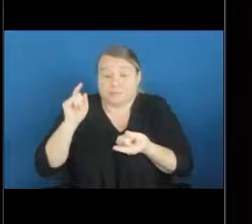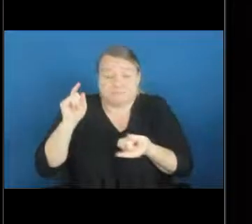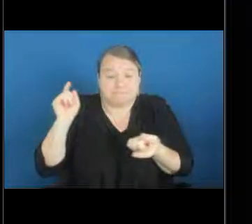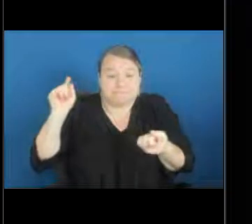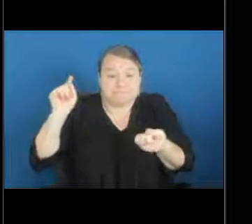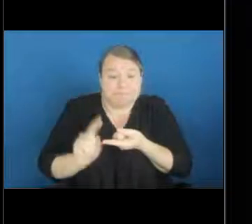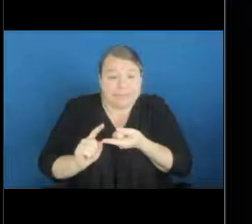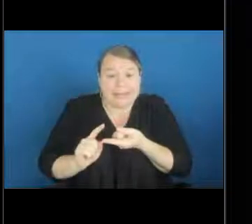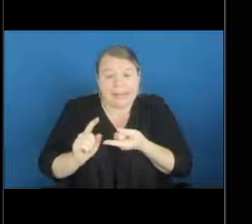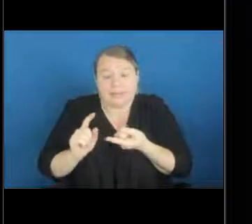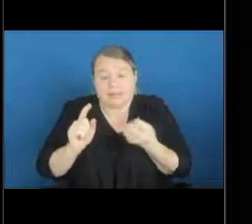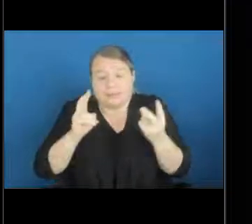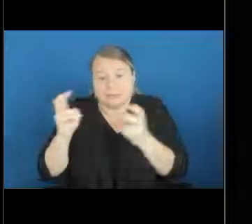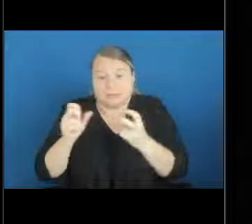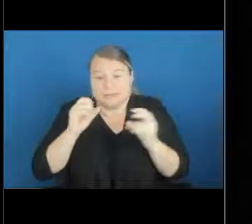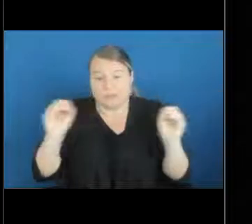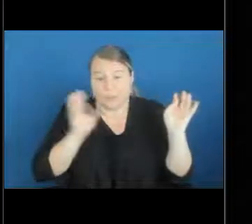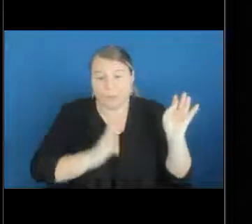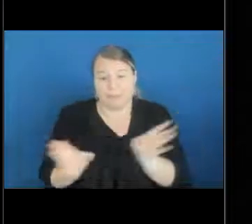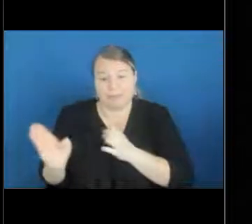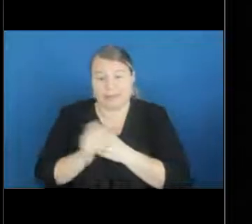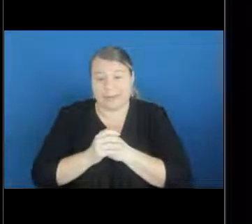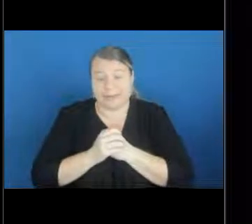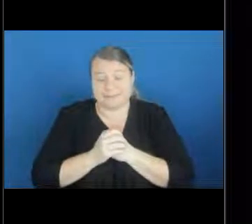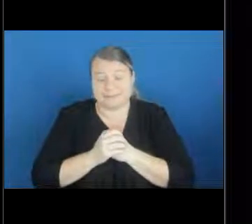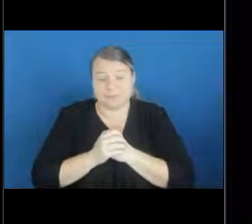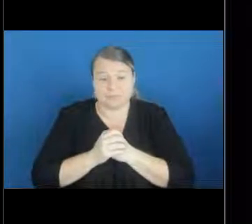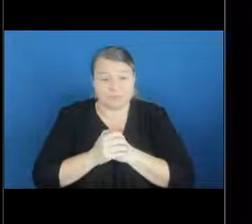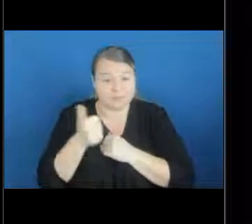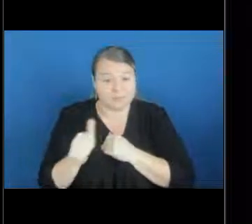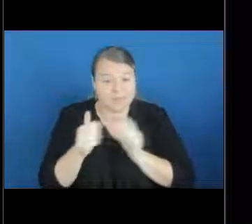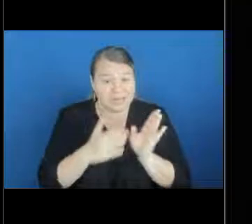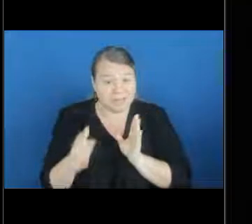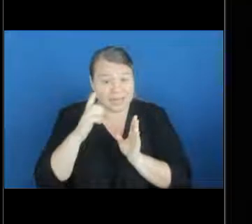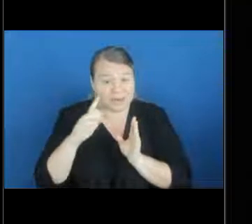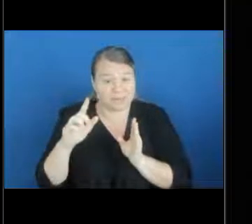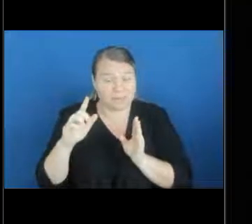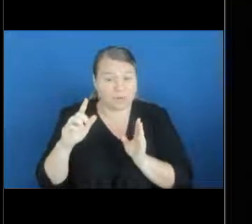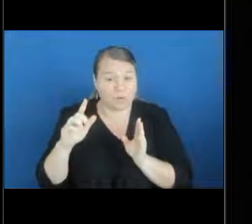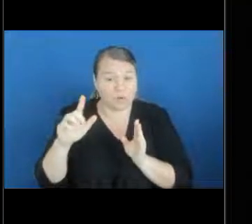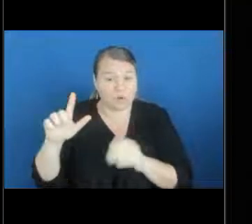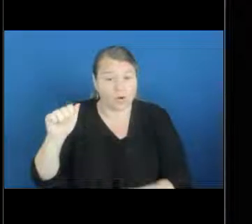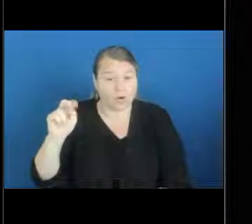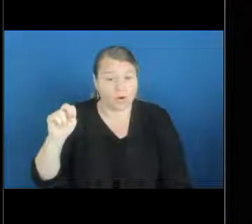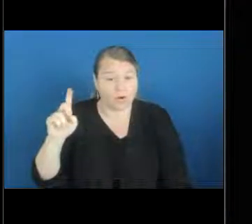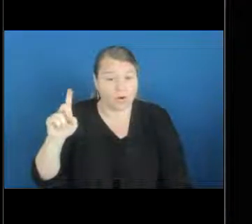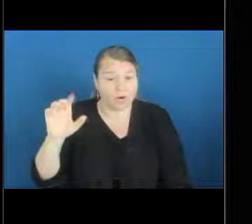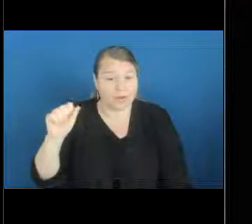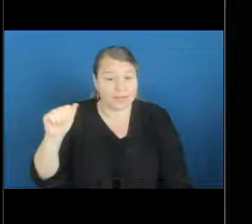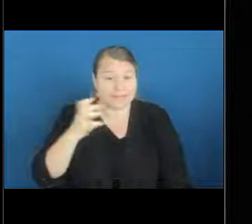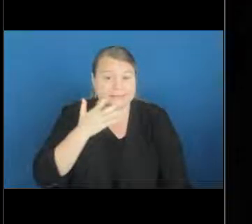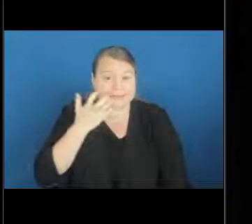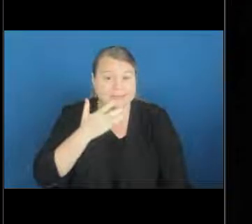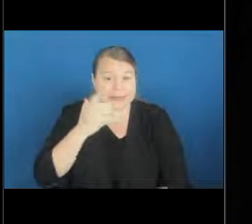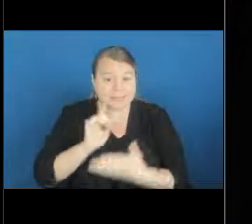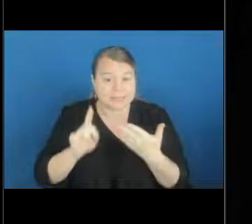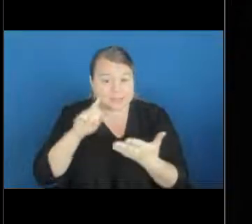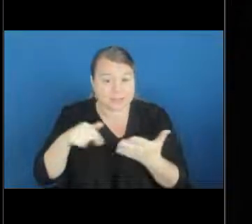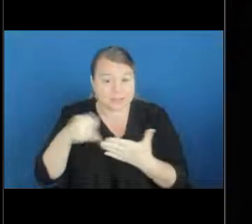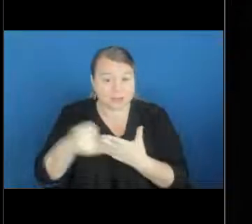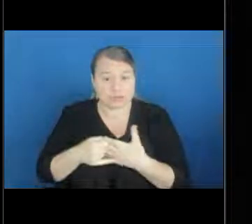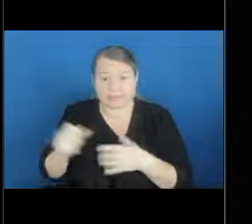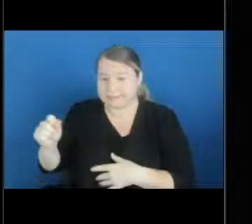but I don't know, Zamir, are there any plans for landscape design with this project? Yes, I believe there is going